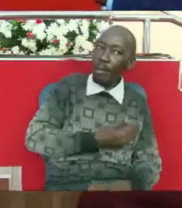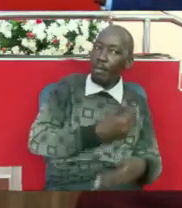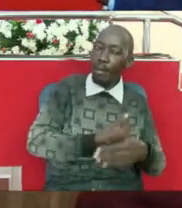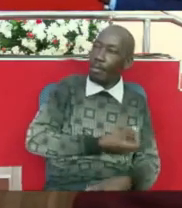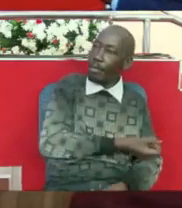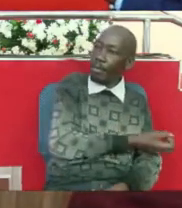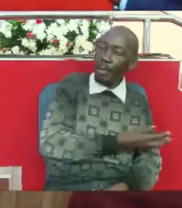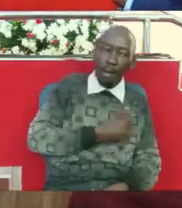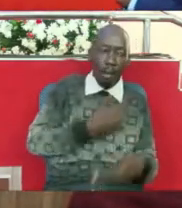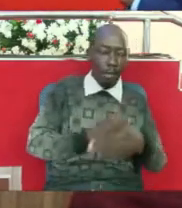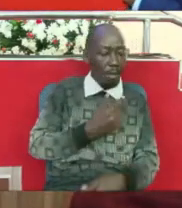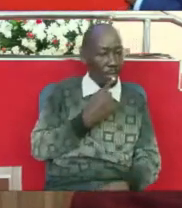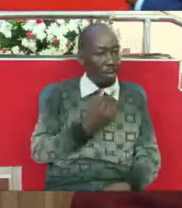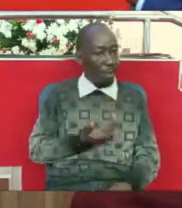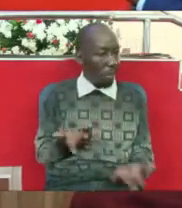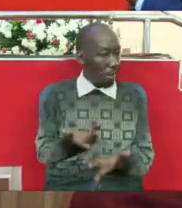your neighbor would say,